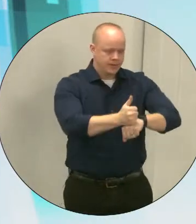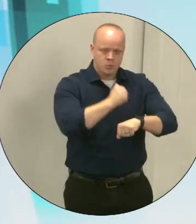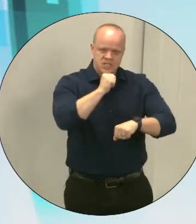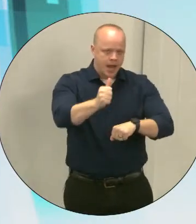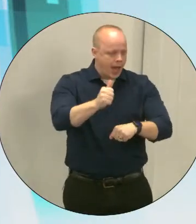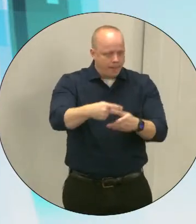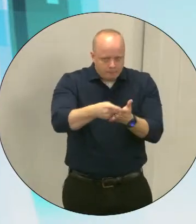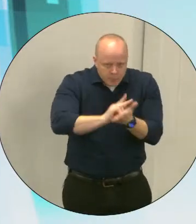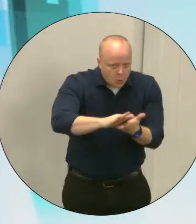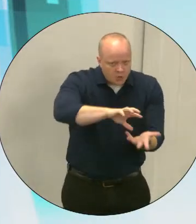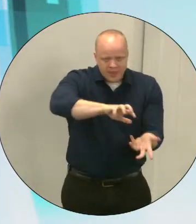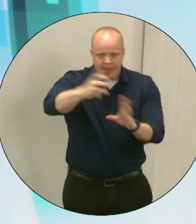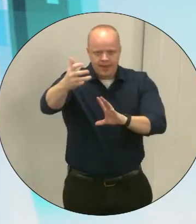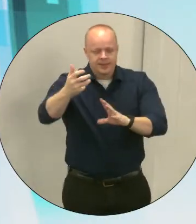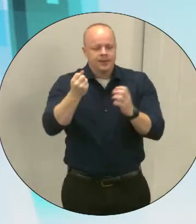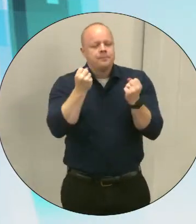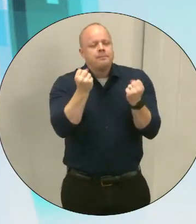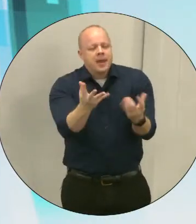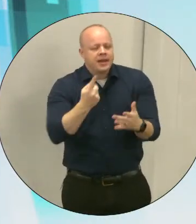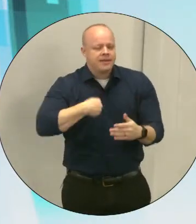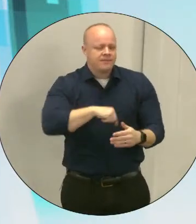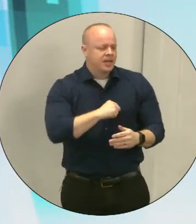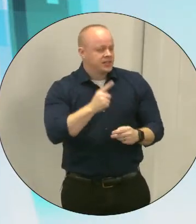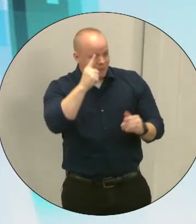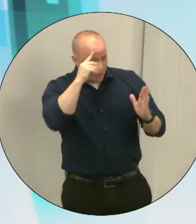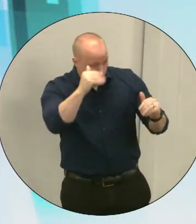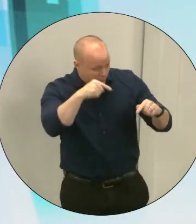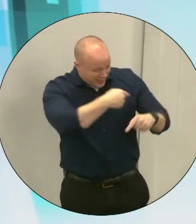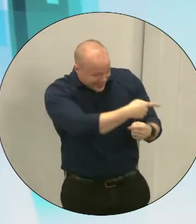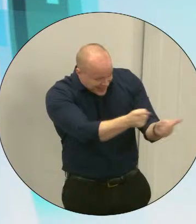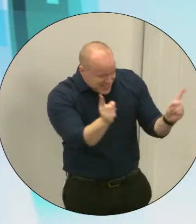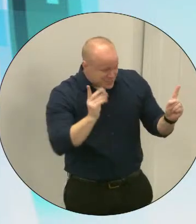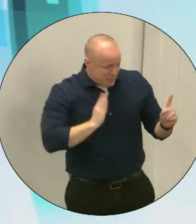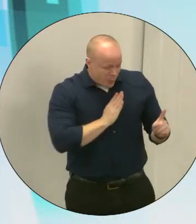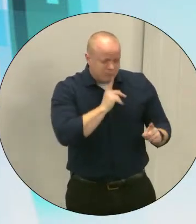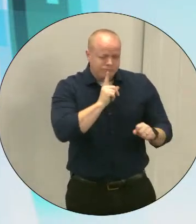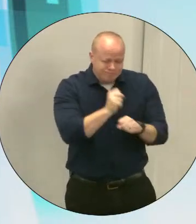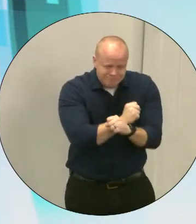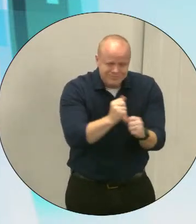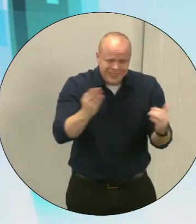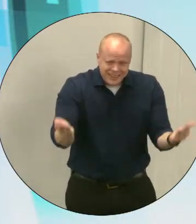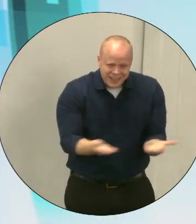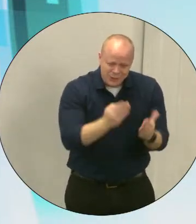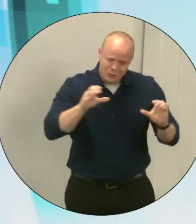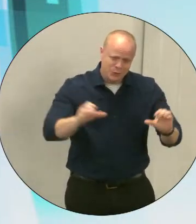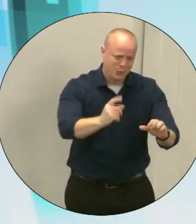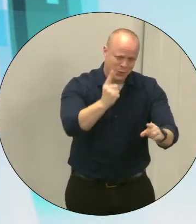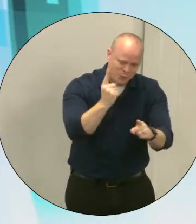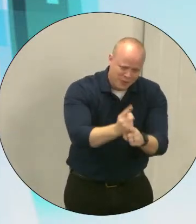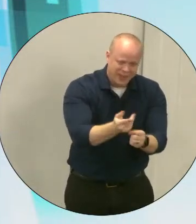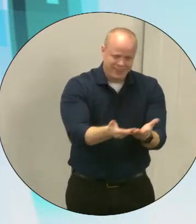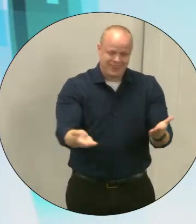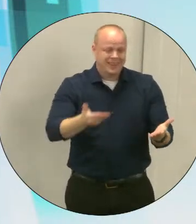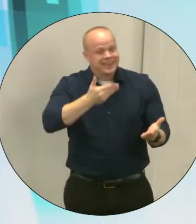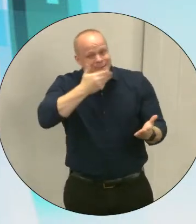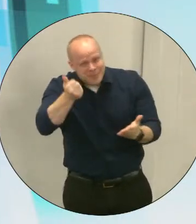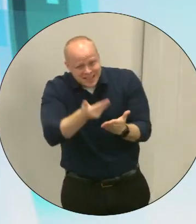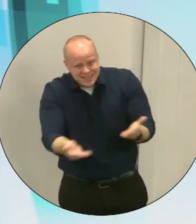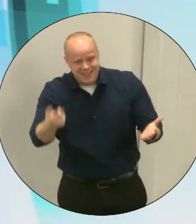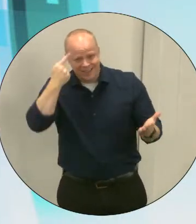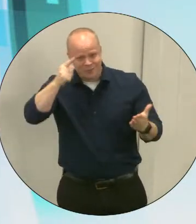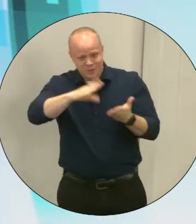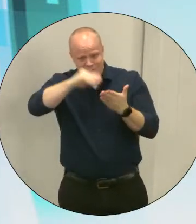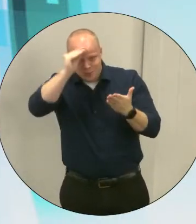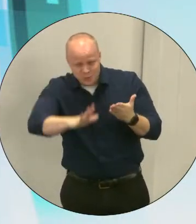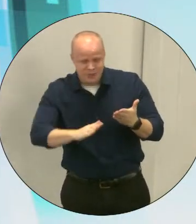Many of us have hoped that this board here truly is here to do the right thing, the best thing for students,